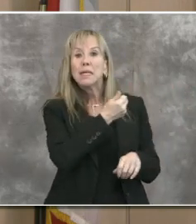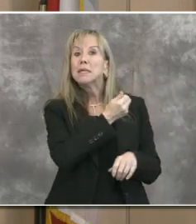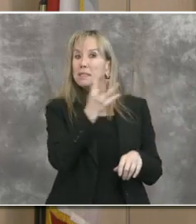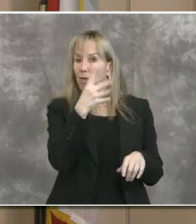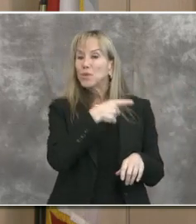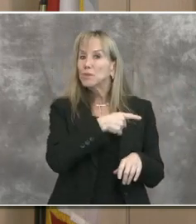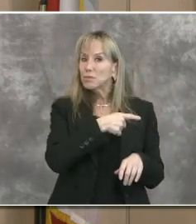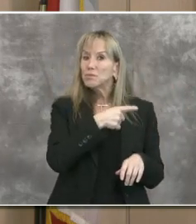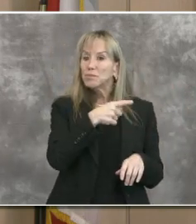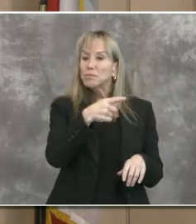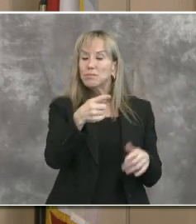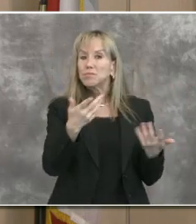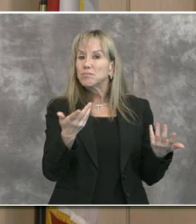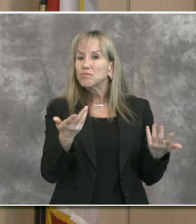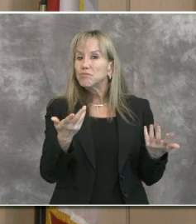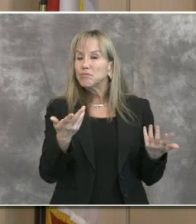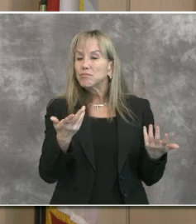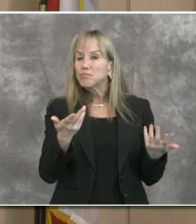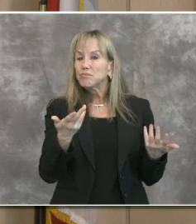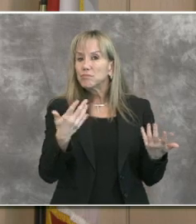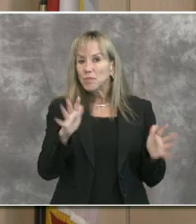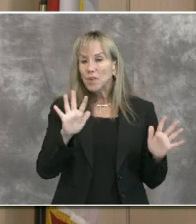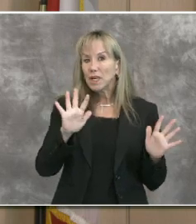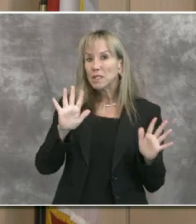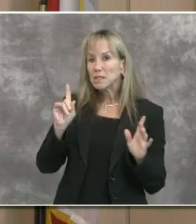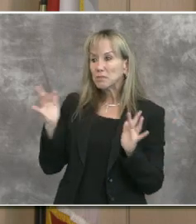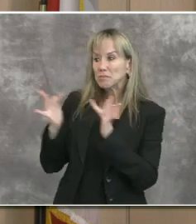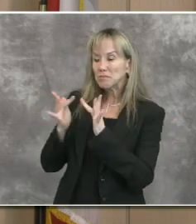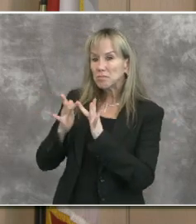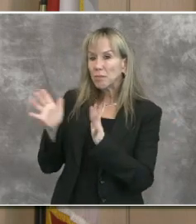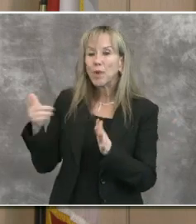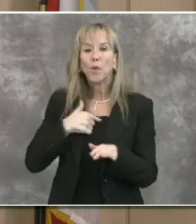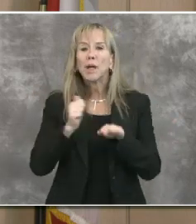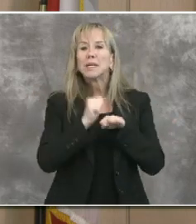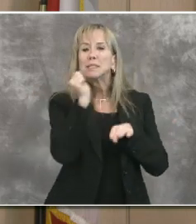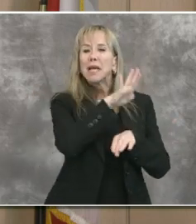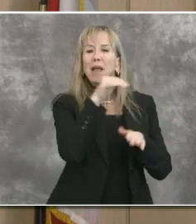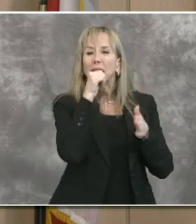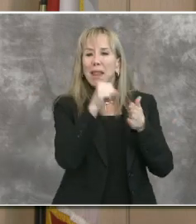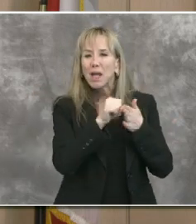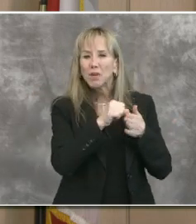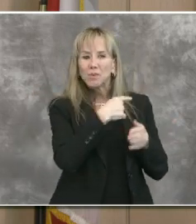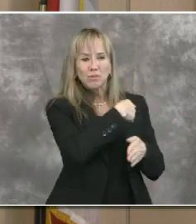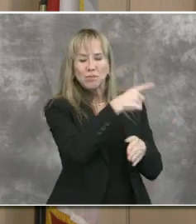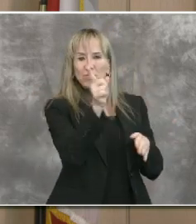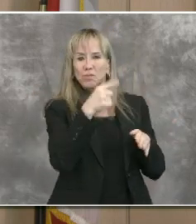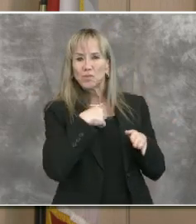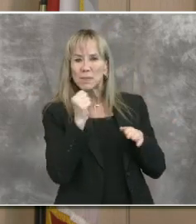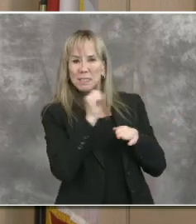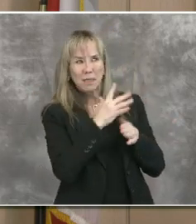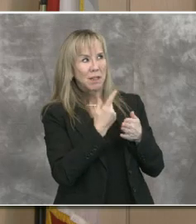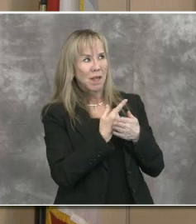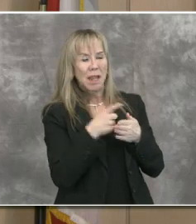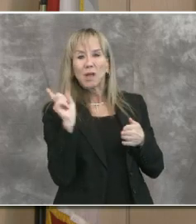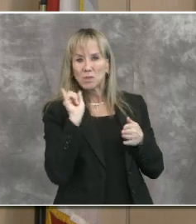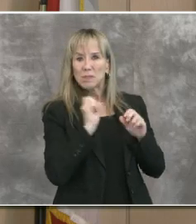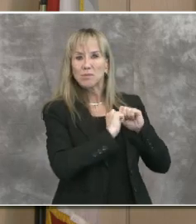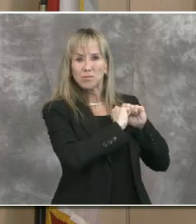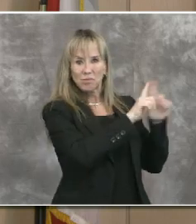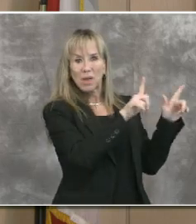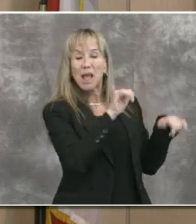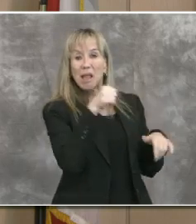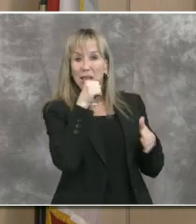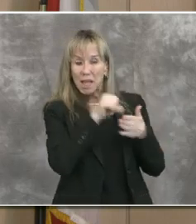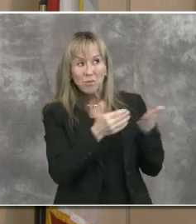have already reached out to us. We sent a letter out to the facilities last week making